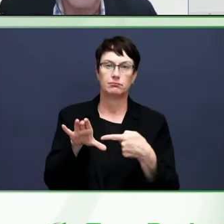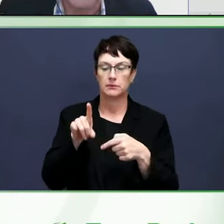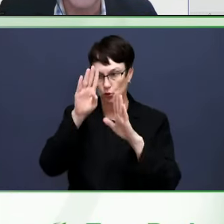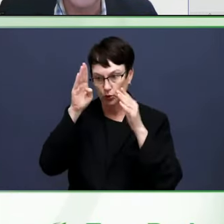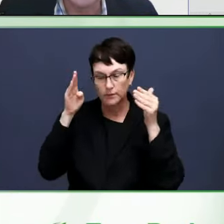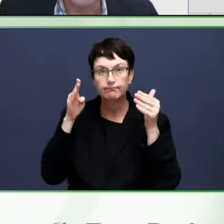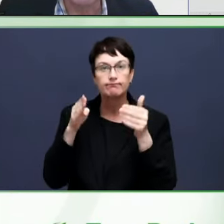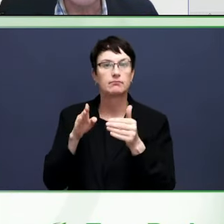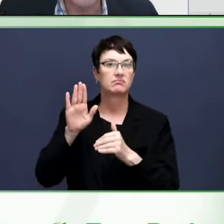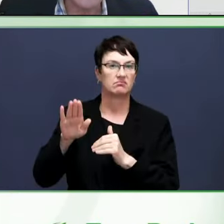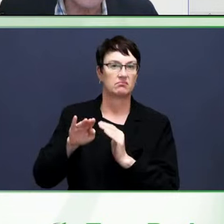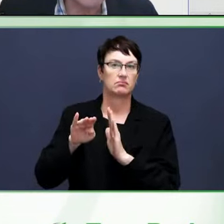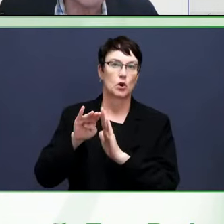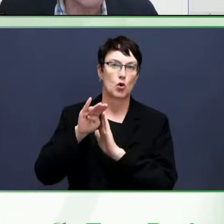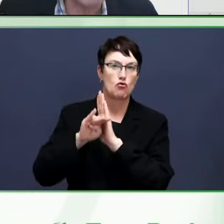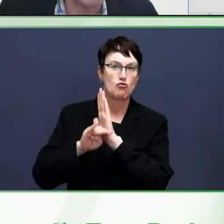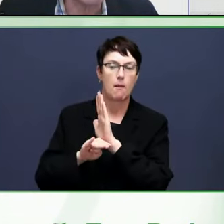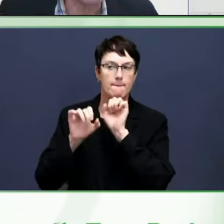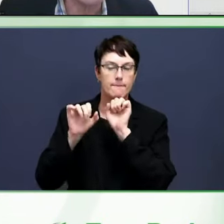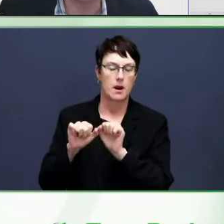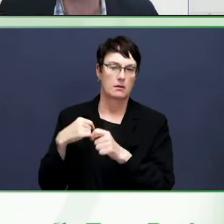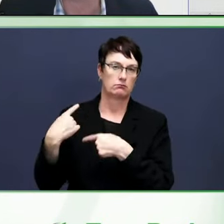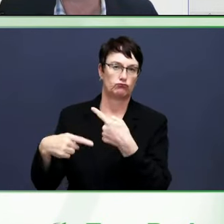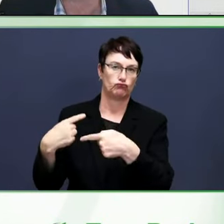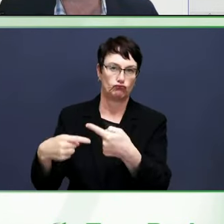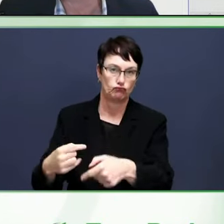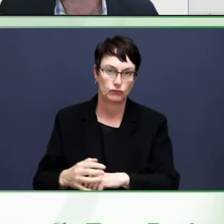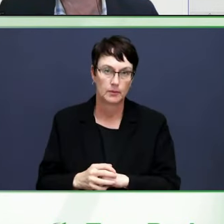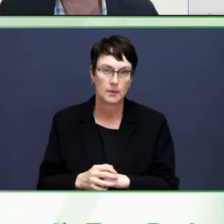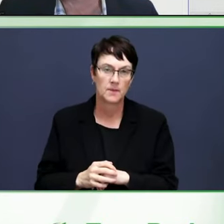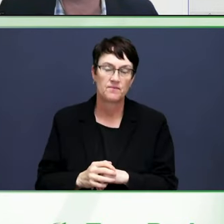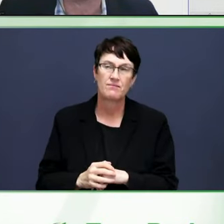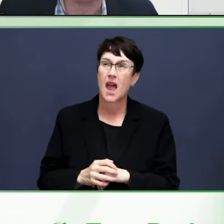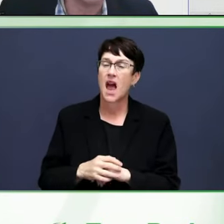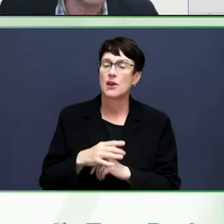questionnaire programs, for the creation of more than